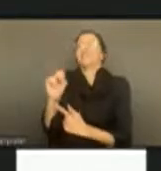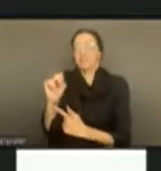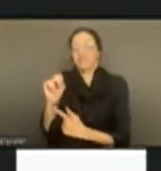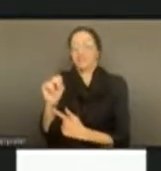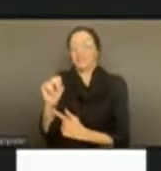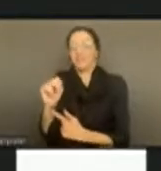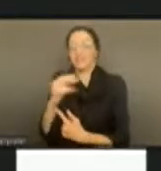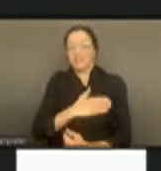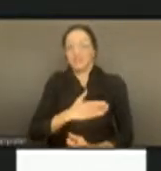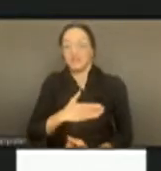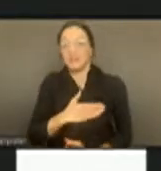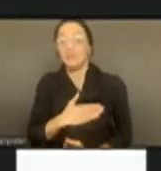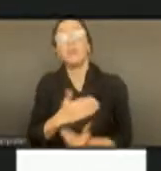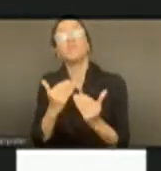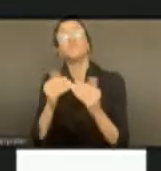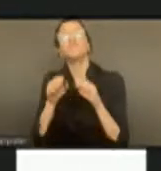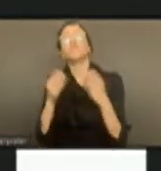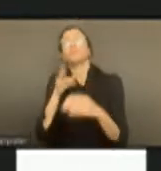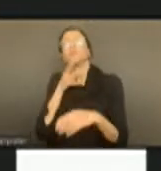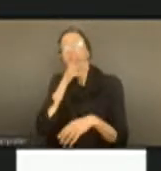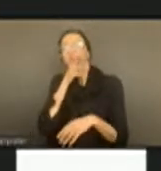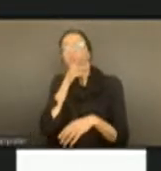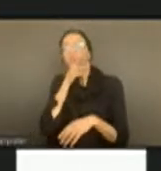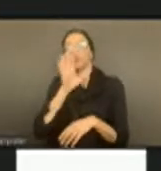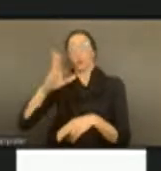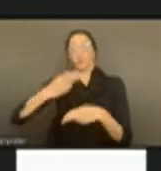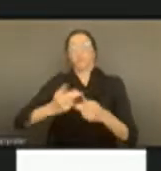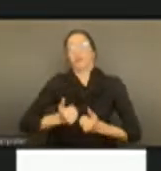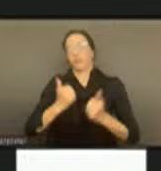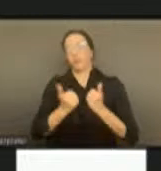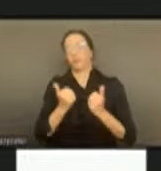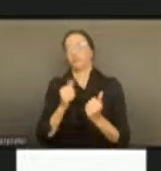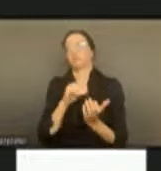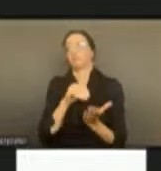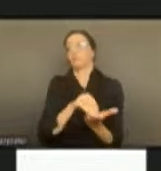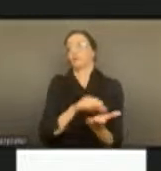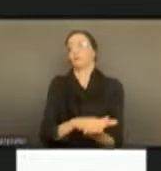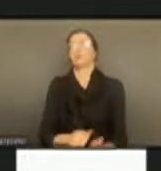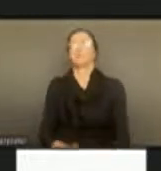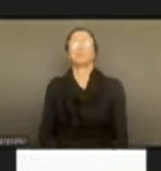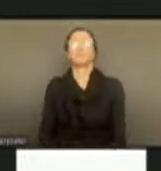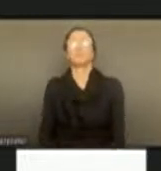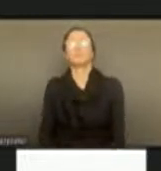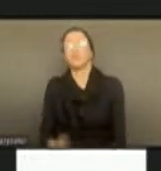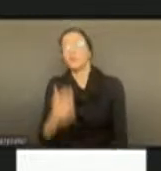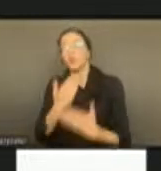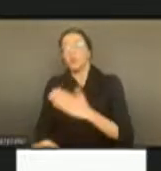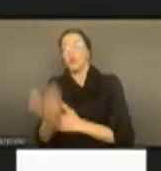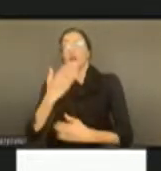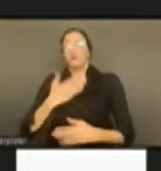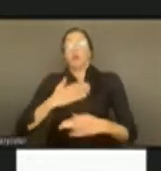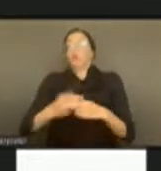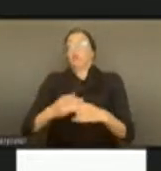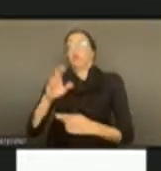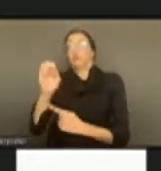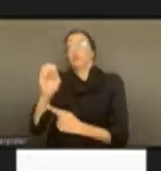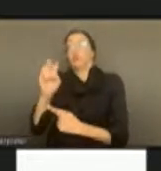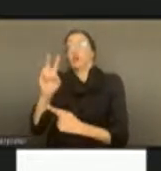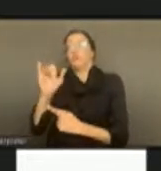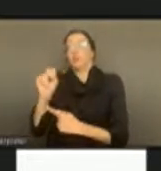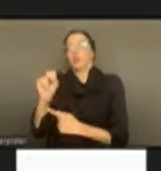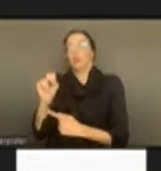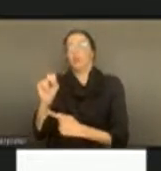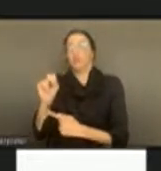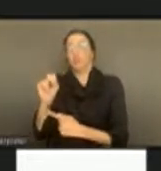please unmute your mic and state your name and address for the record. Good morning. My name is Evelyn Gagaris Sullivan. I'm the